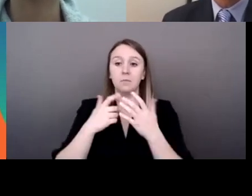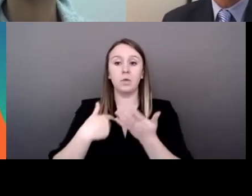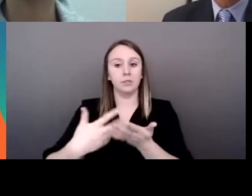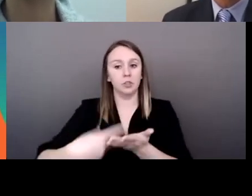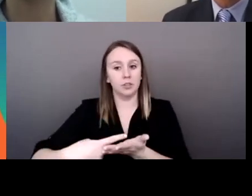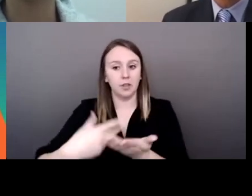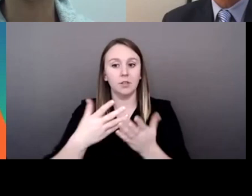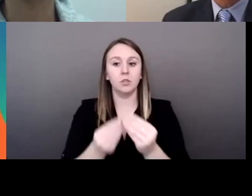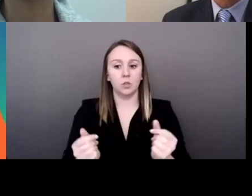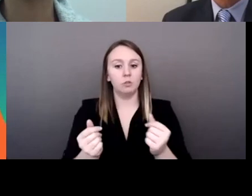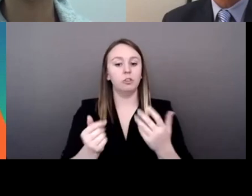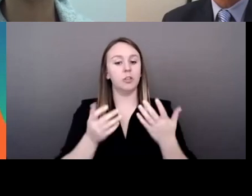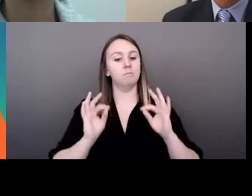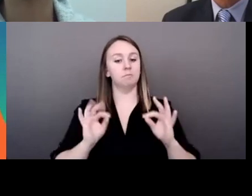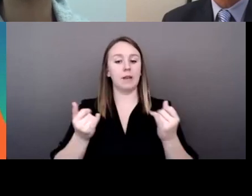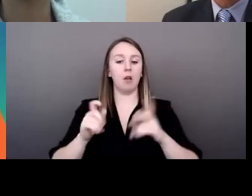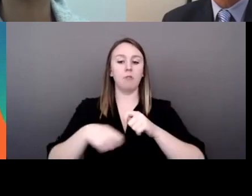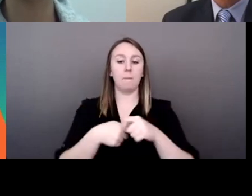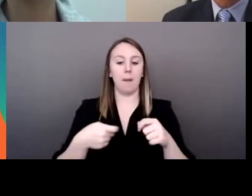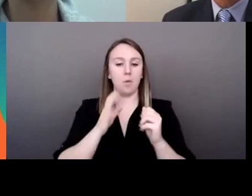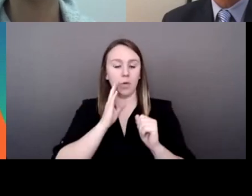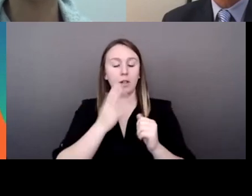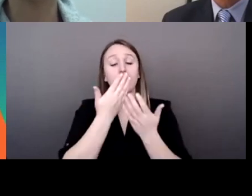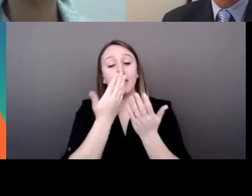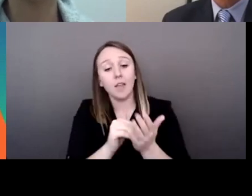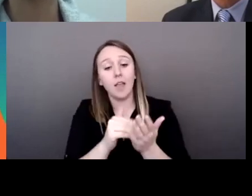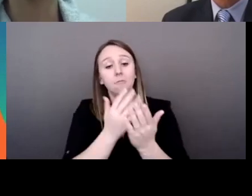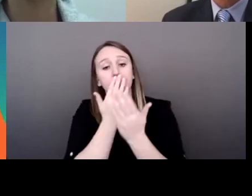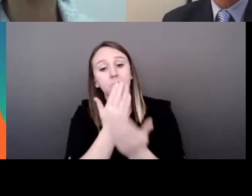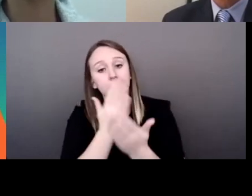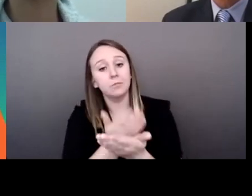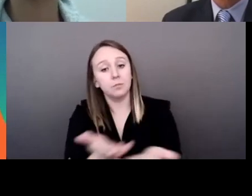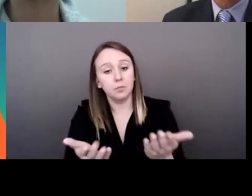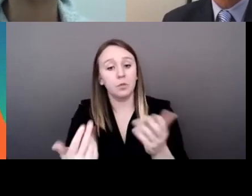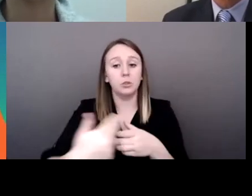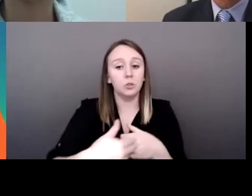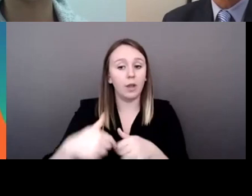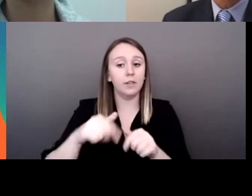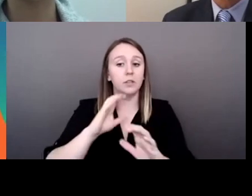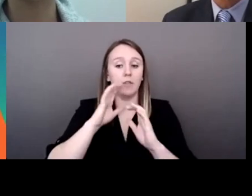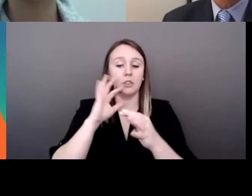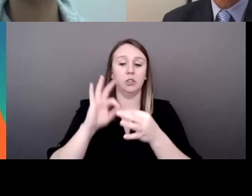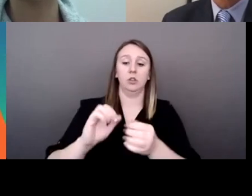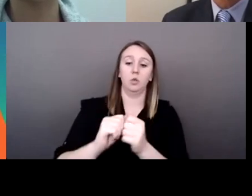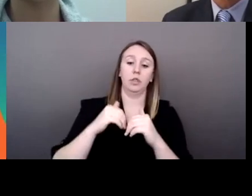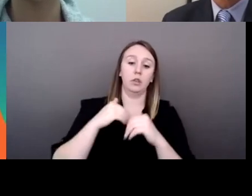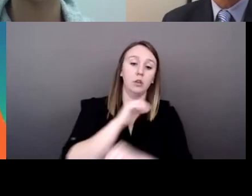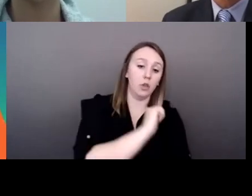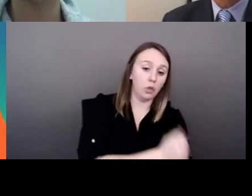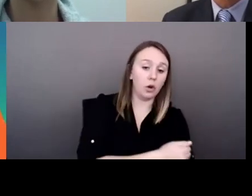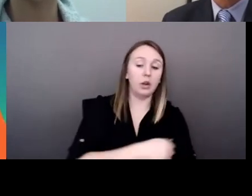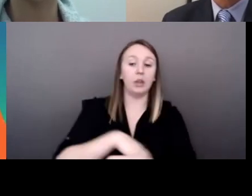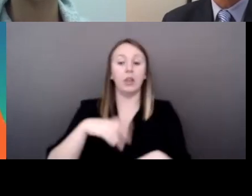close today. Again, deep gratitude for you all joining us in a conversation around jurisdiction and sovereignty. We